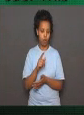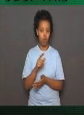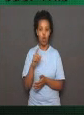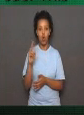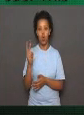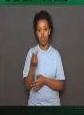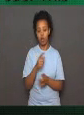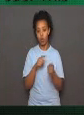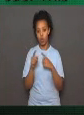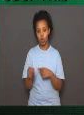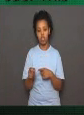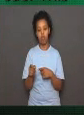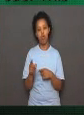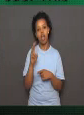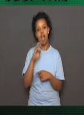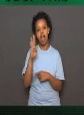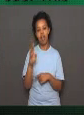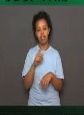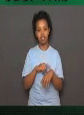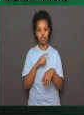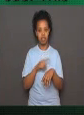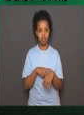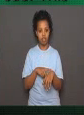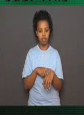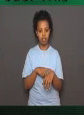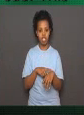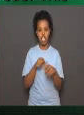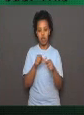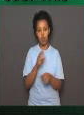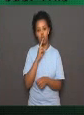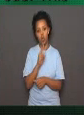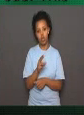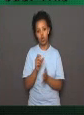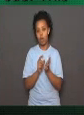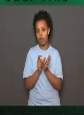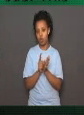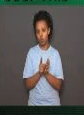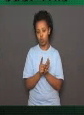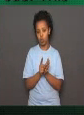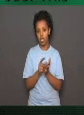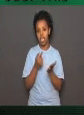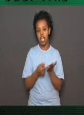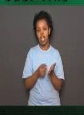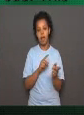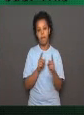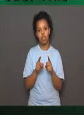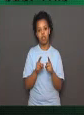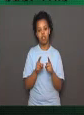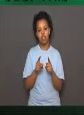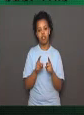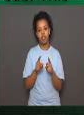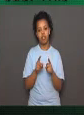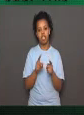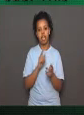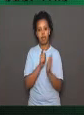can synchronize to a 24-hour cue, such as the light to dark